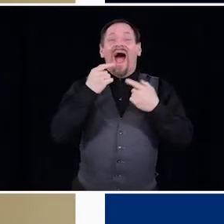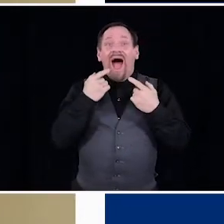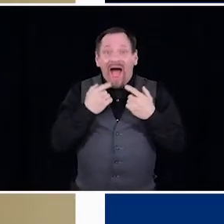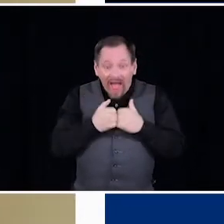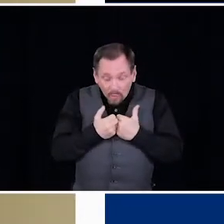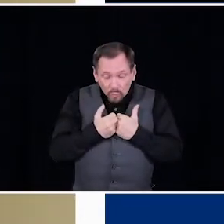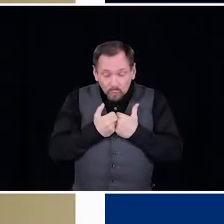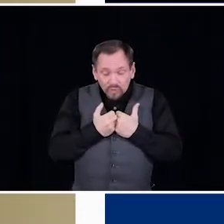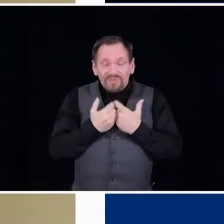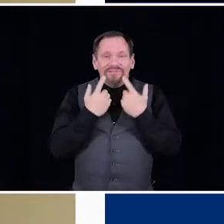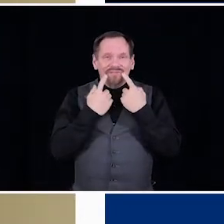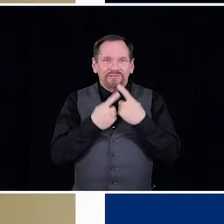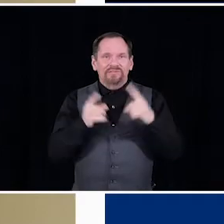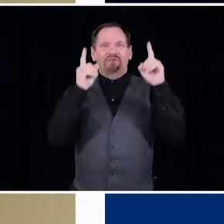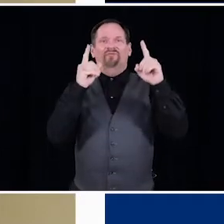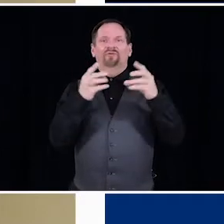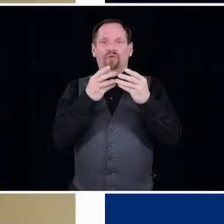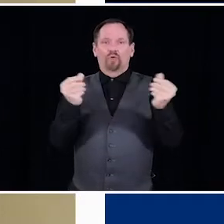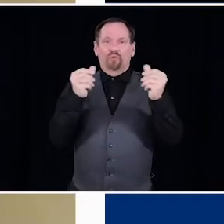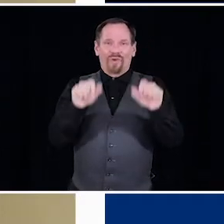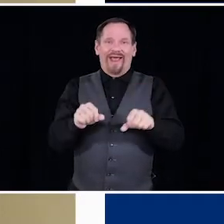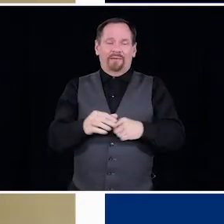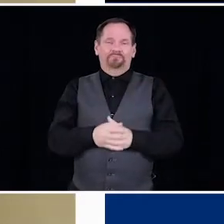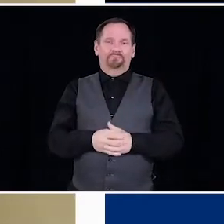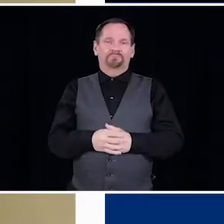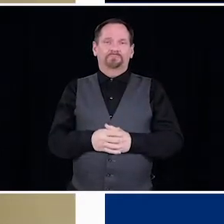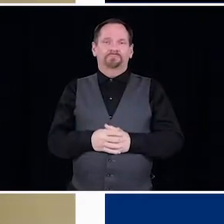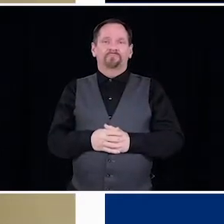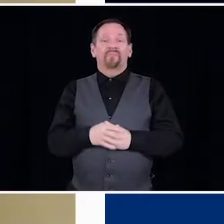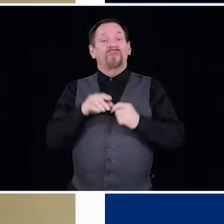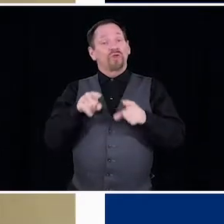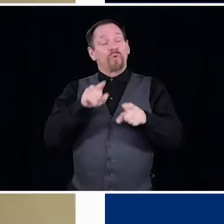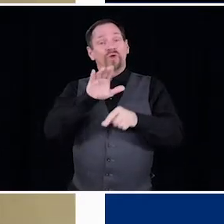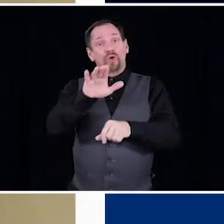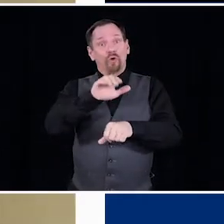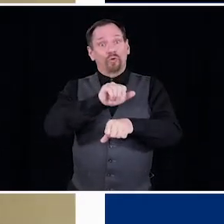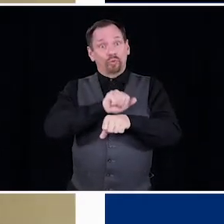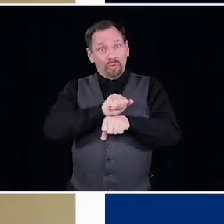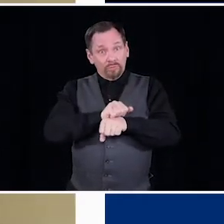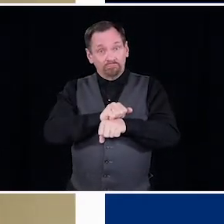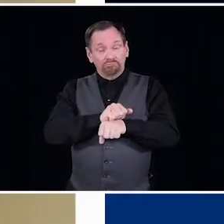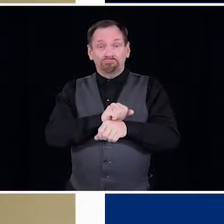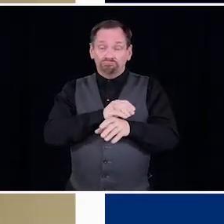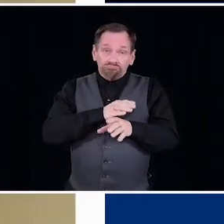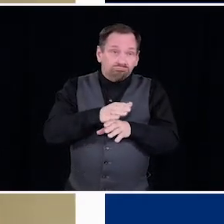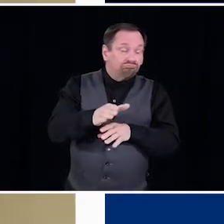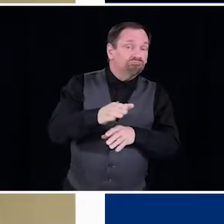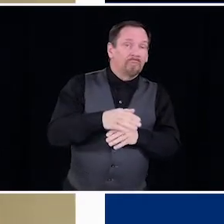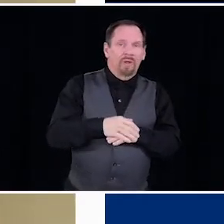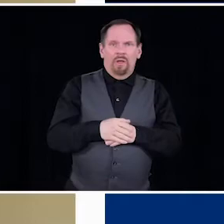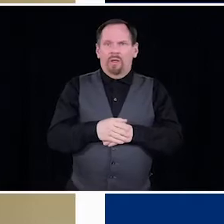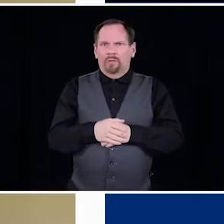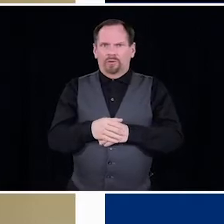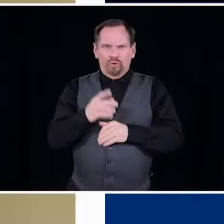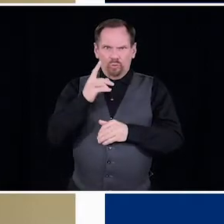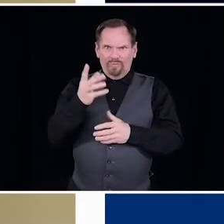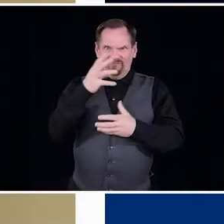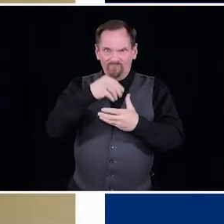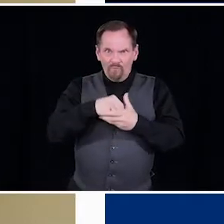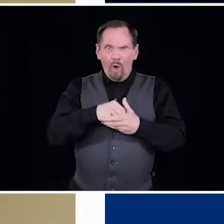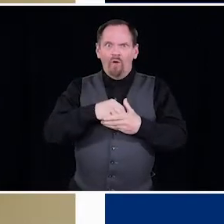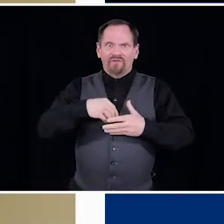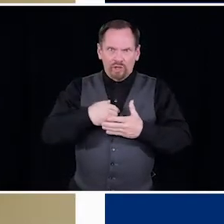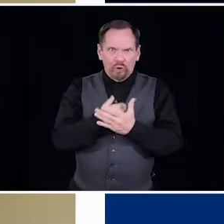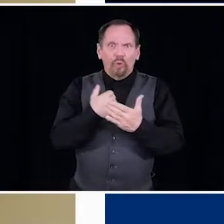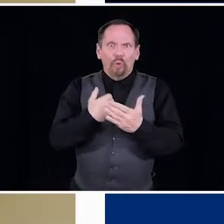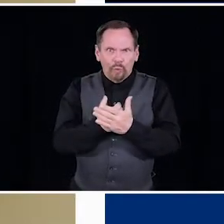develop the robust solutions society is counting on. During your careers, you will be part of unprecedented advancements in